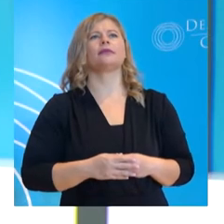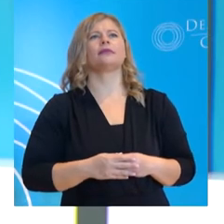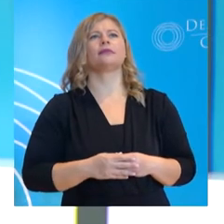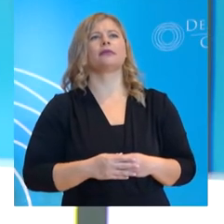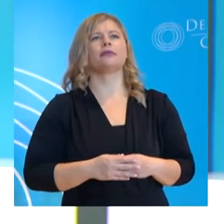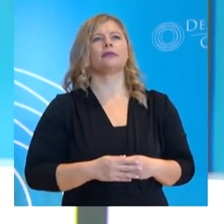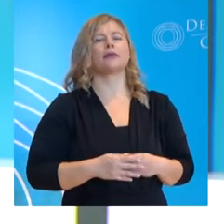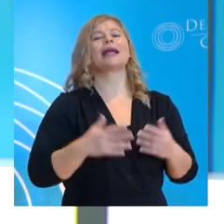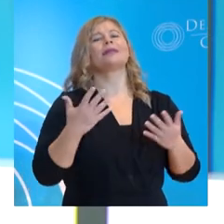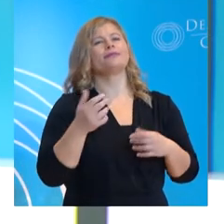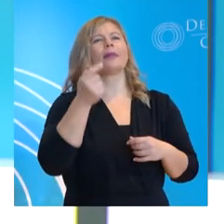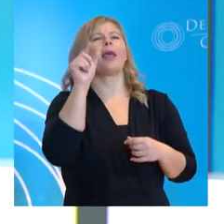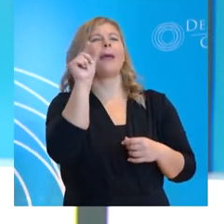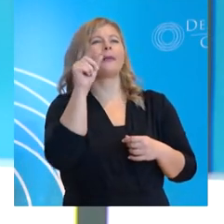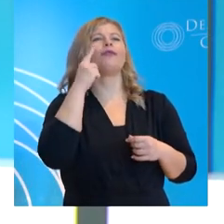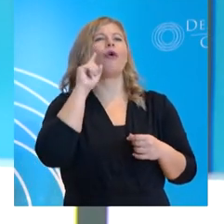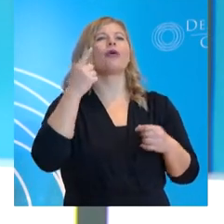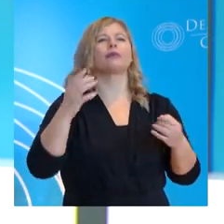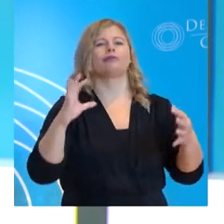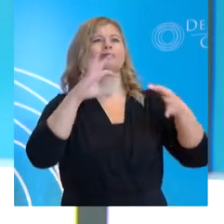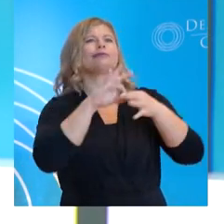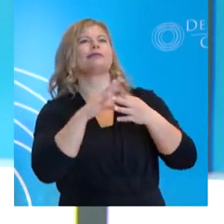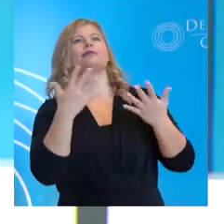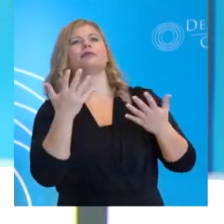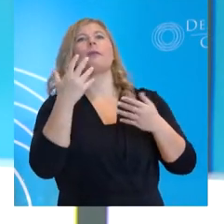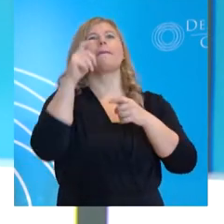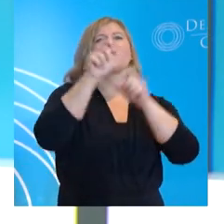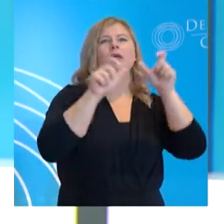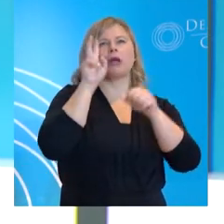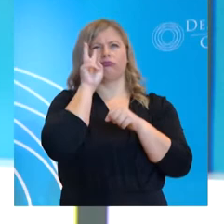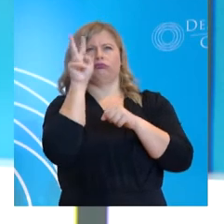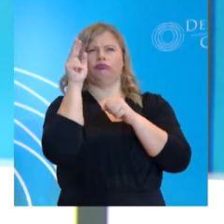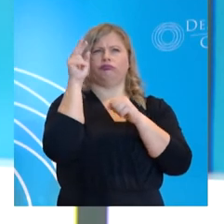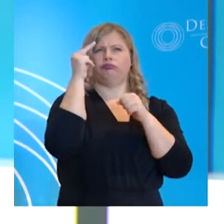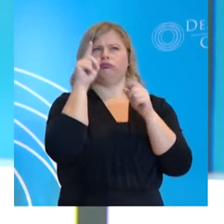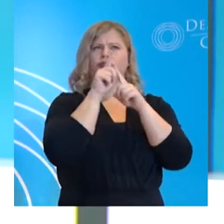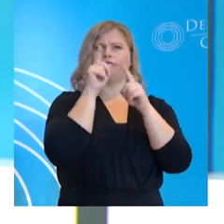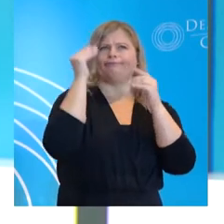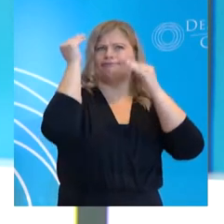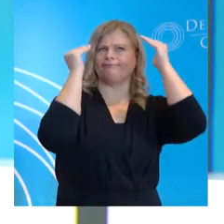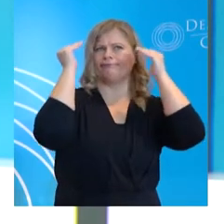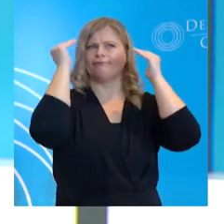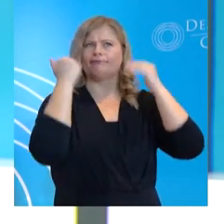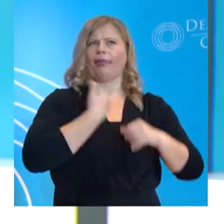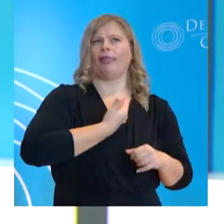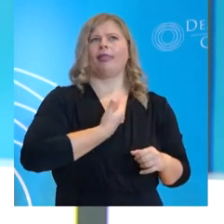anti-vax feelings that you see everywhere, with still some skepticism about the efficacy of